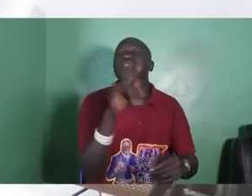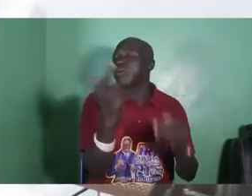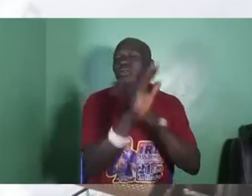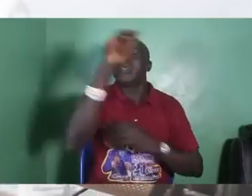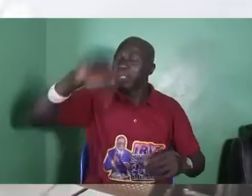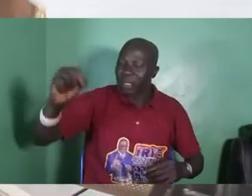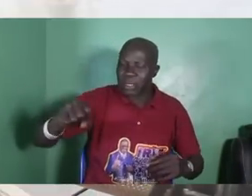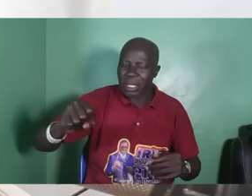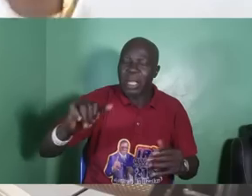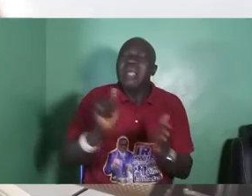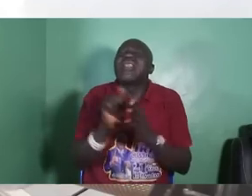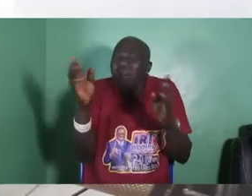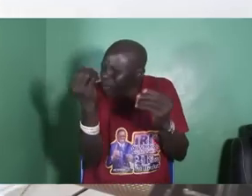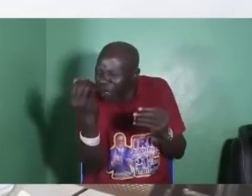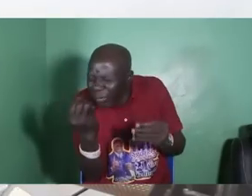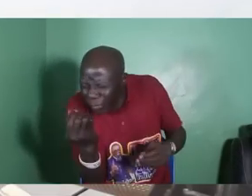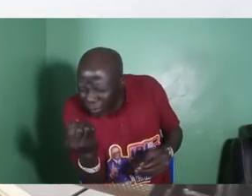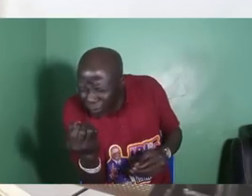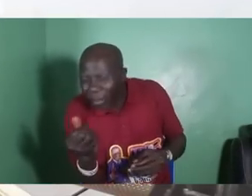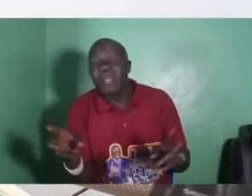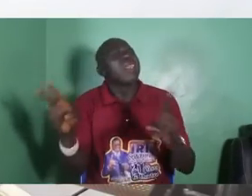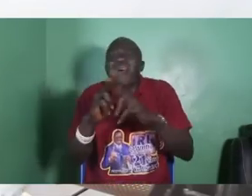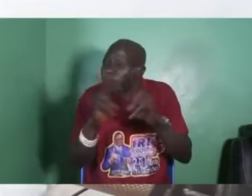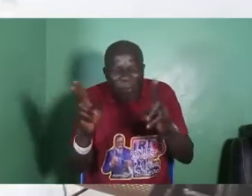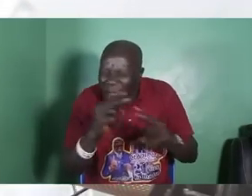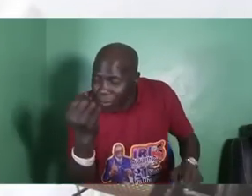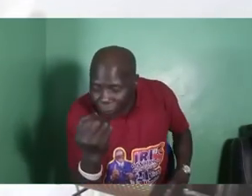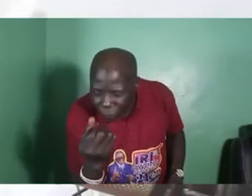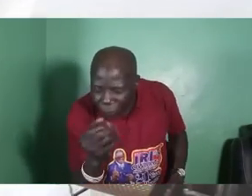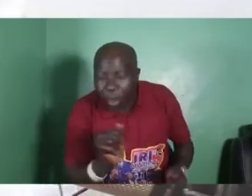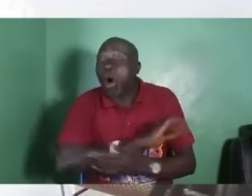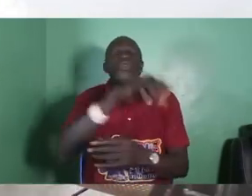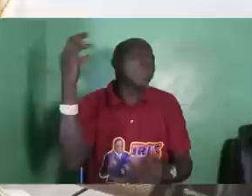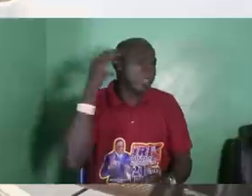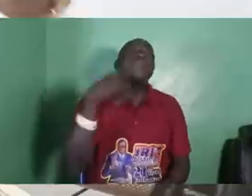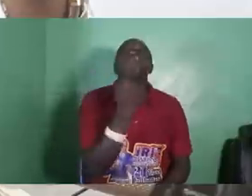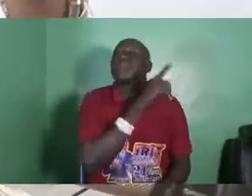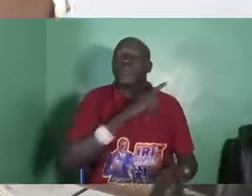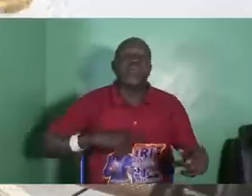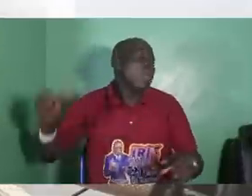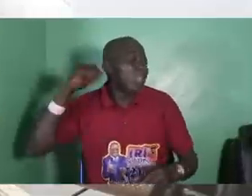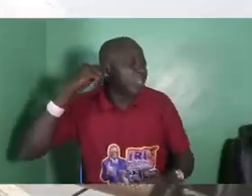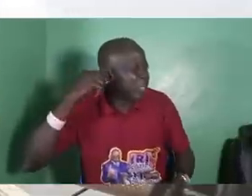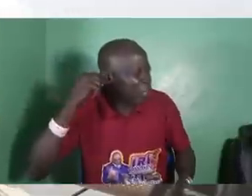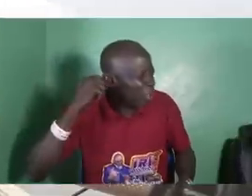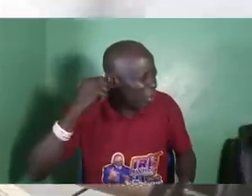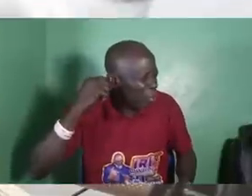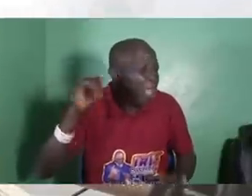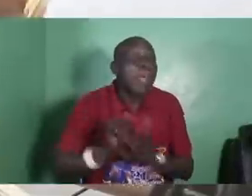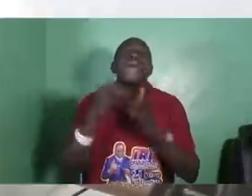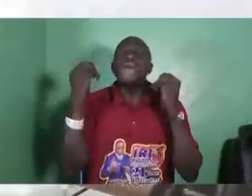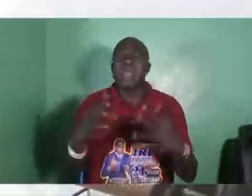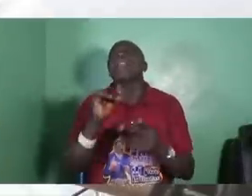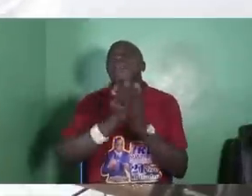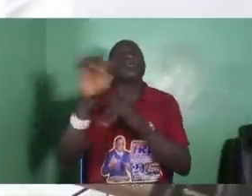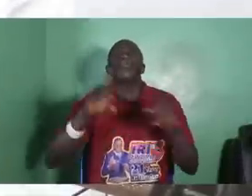Bene. Yes. They are very few. Won show won. They are very few. Won show won. Mo gbo Oluwa. I heard the voice of God. E fetish na da o. Please I am money about